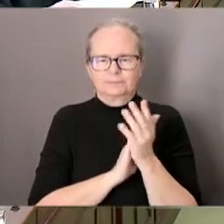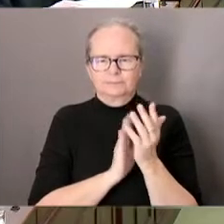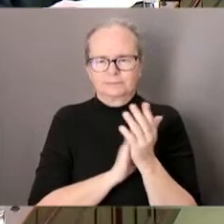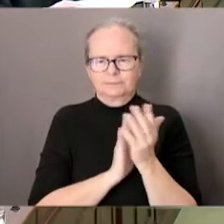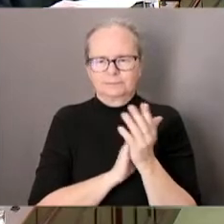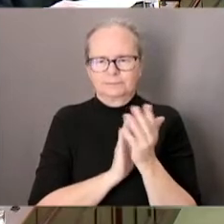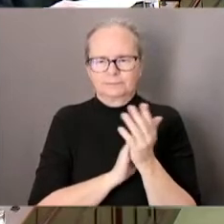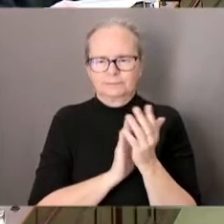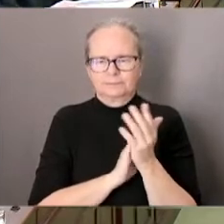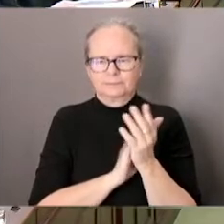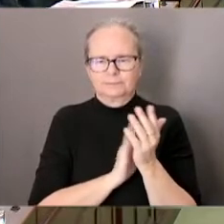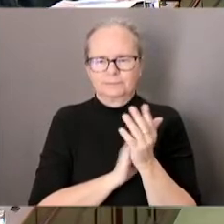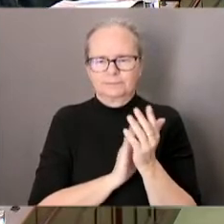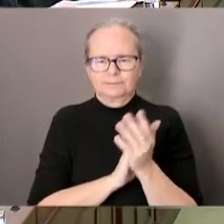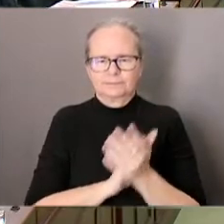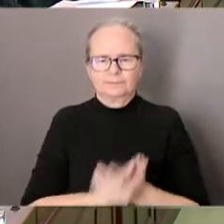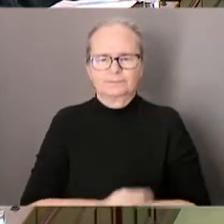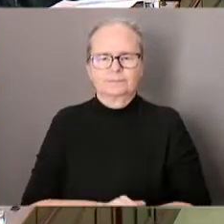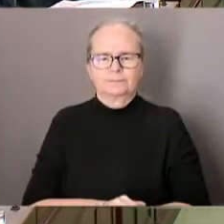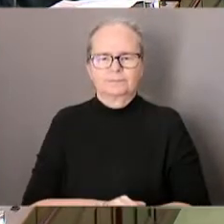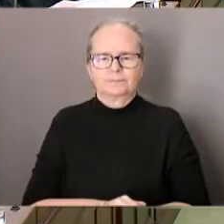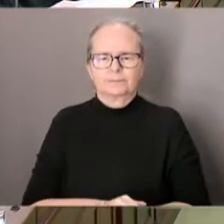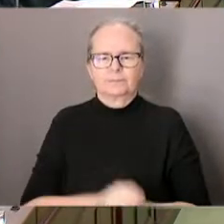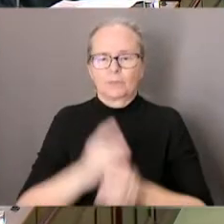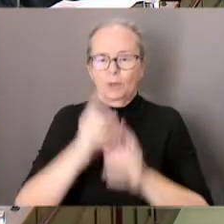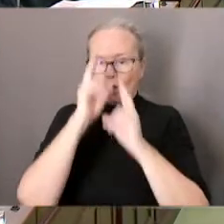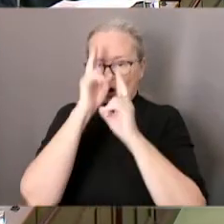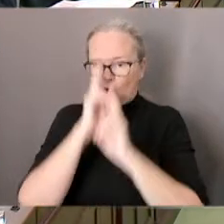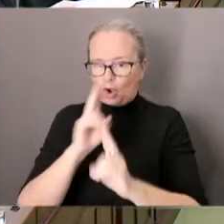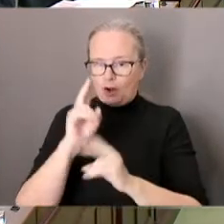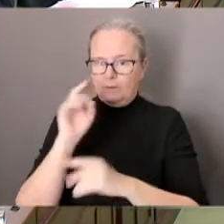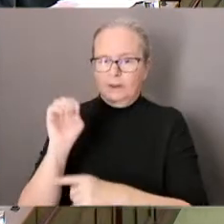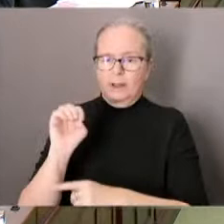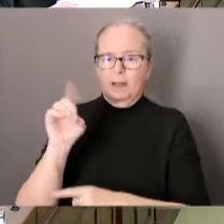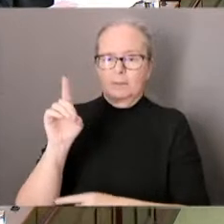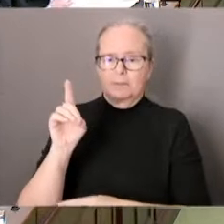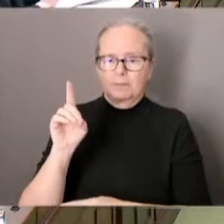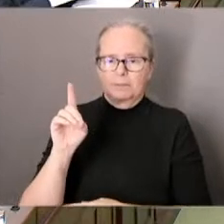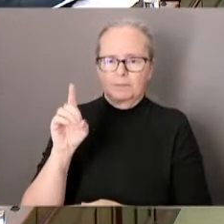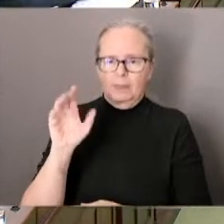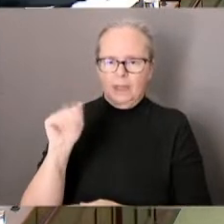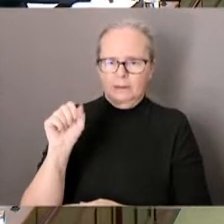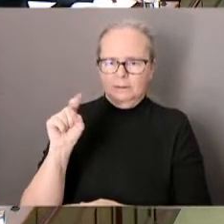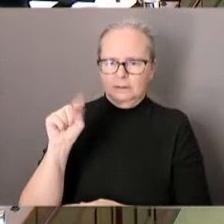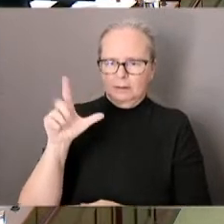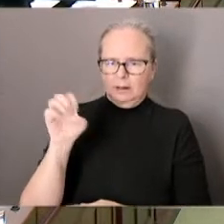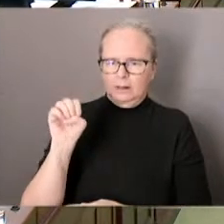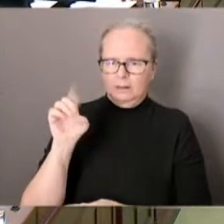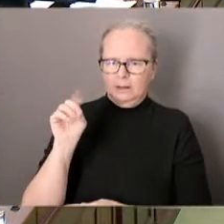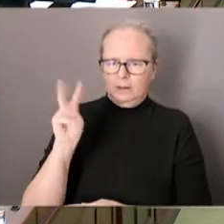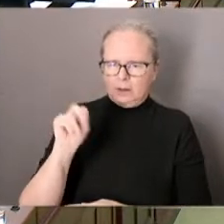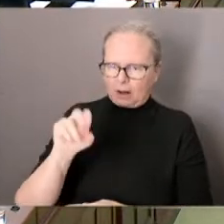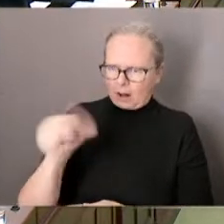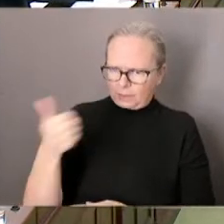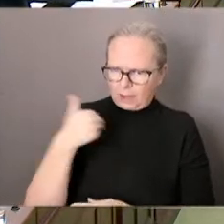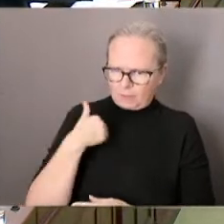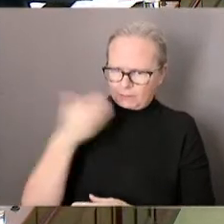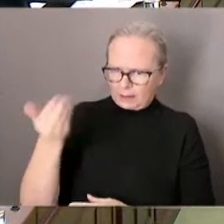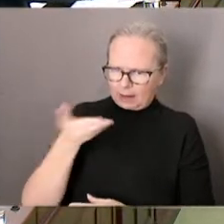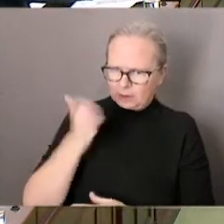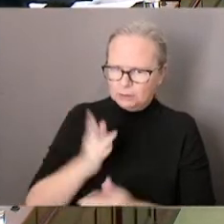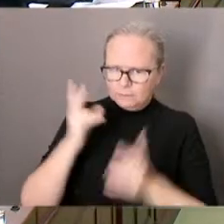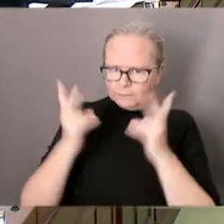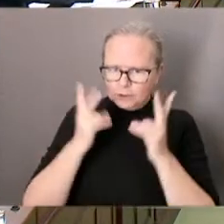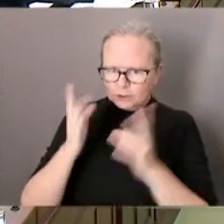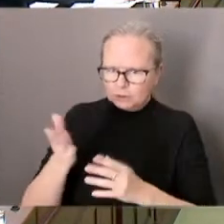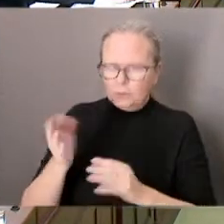member for Edmonton Castle Downs have another is there or I guess are there other guests The Honorable member for energy East has risen thank